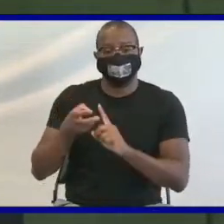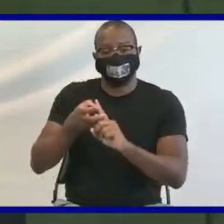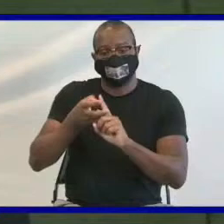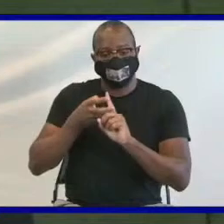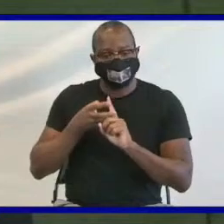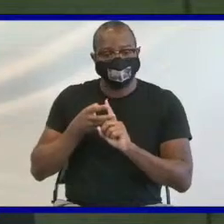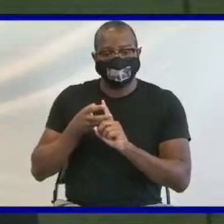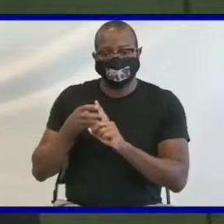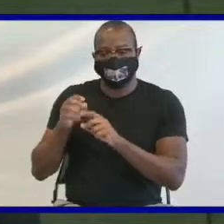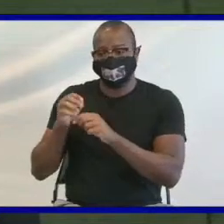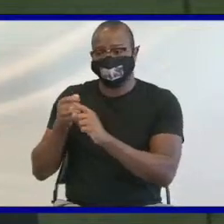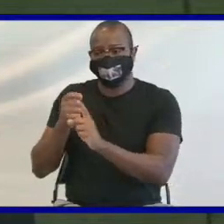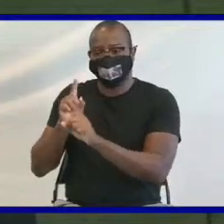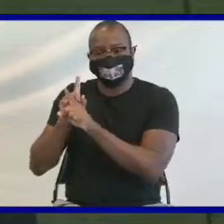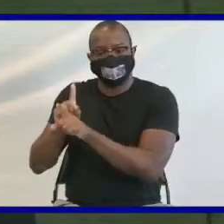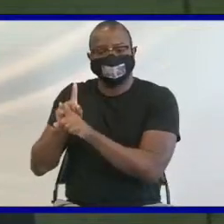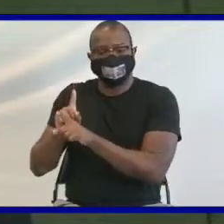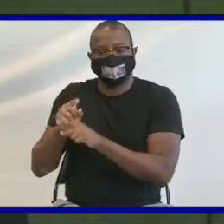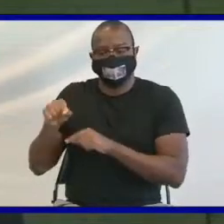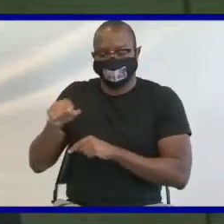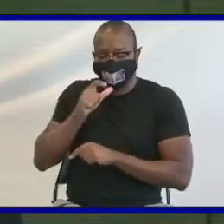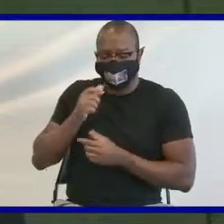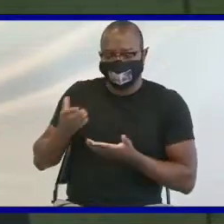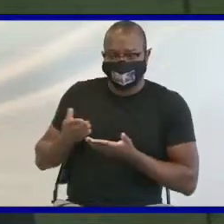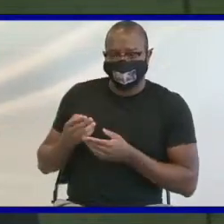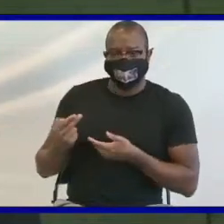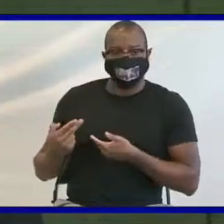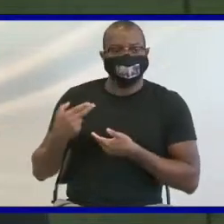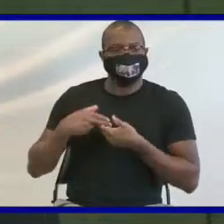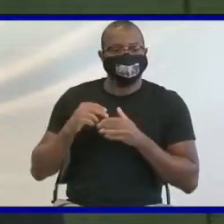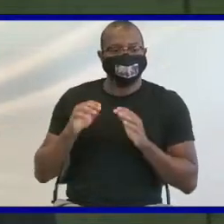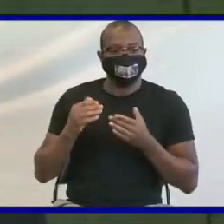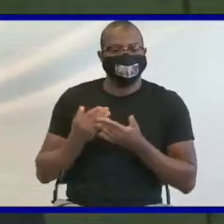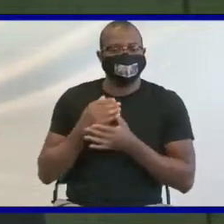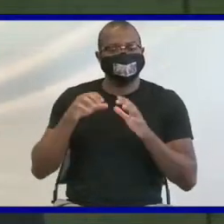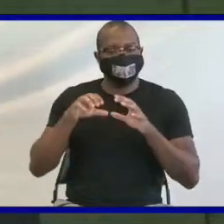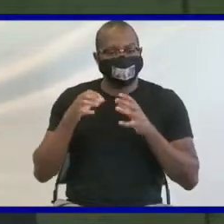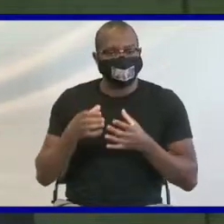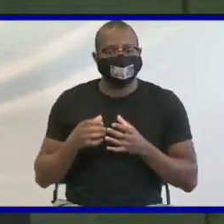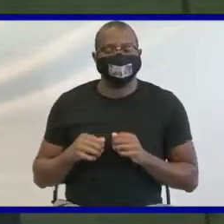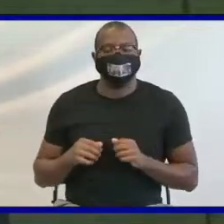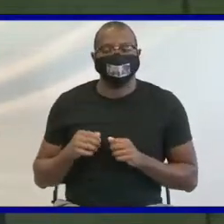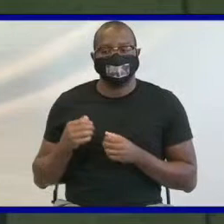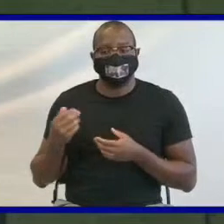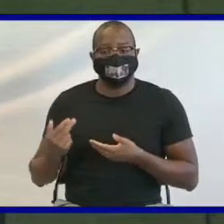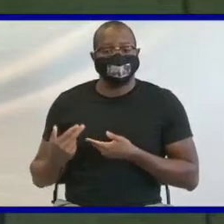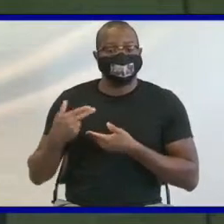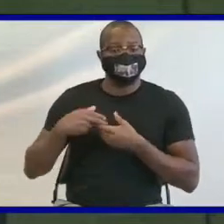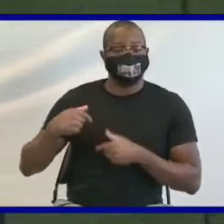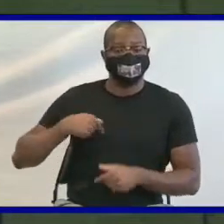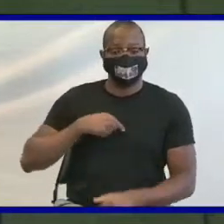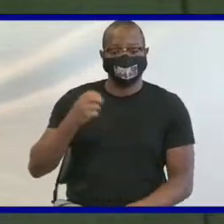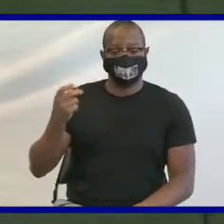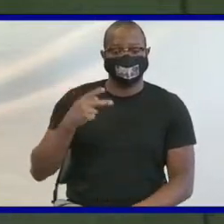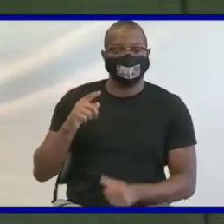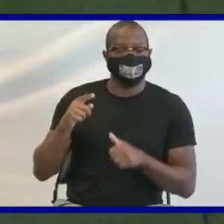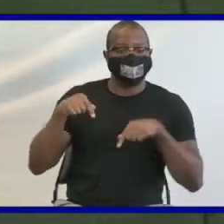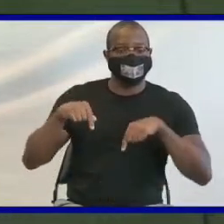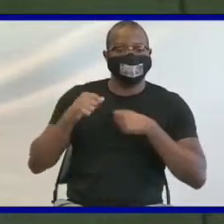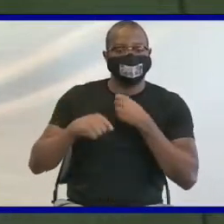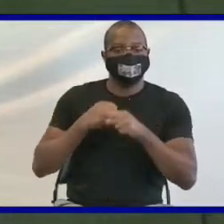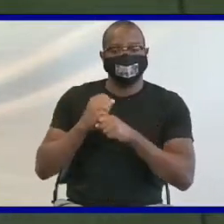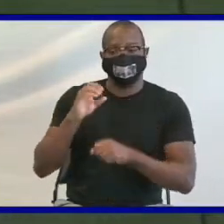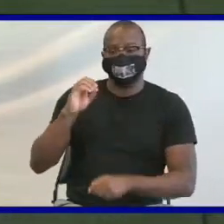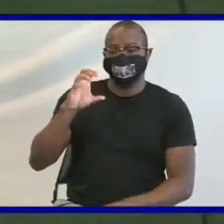ones, by joining the Rue Crew, our alumni volunteer program, or by joining us back here this October for your first homecoming